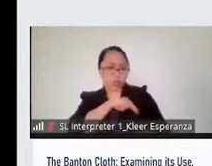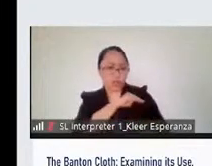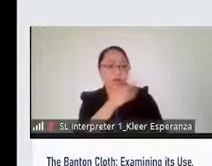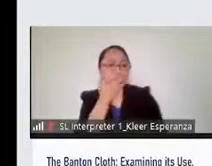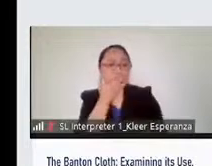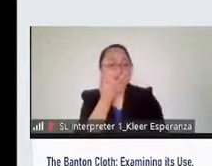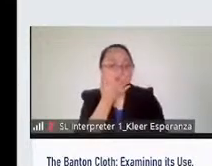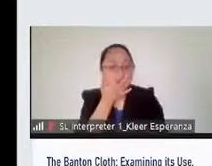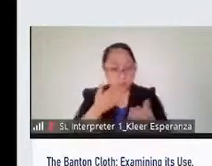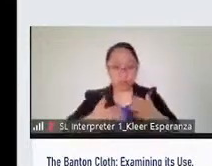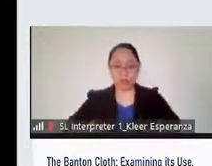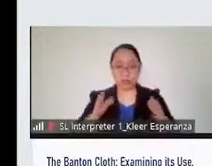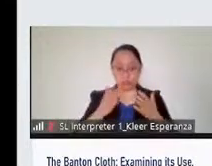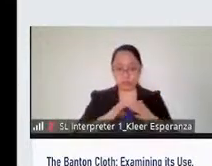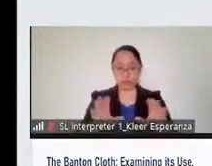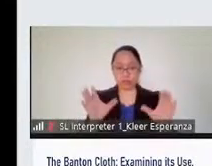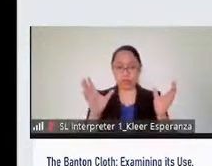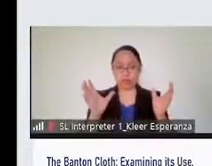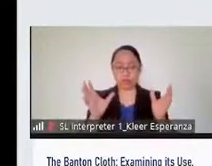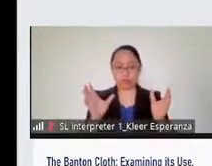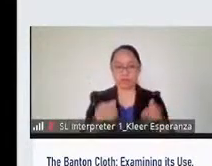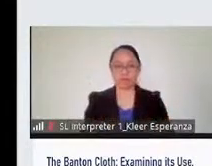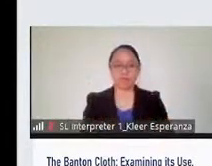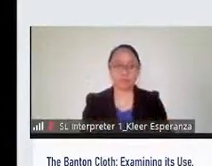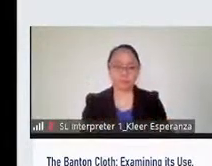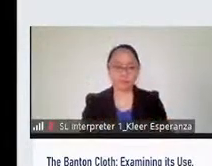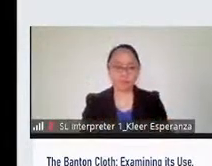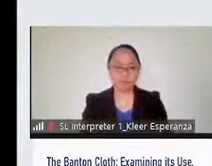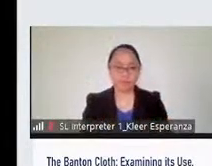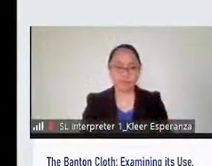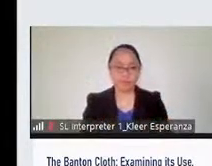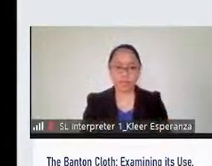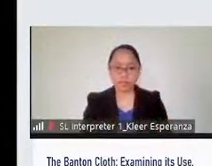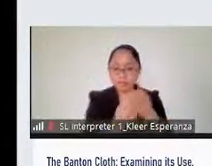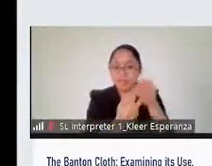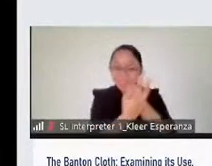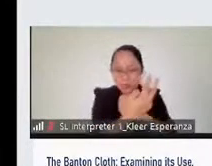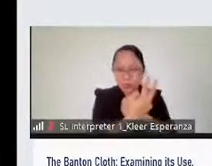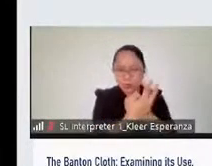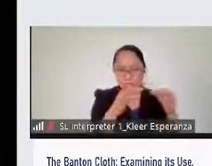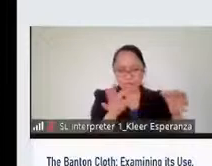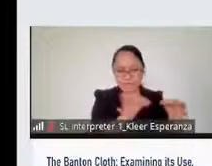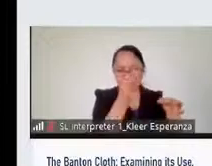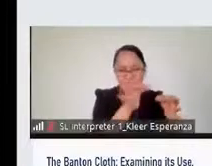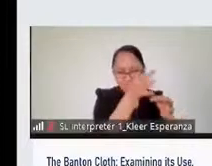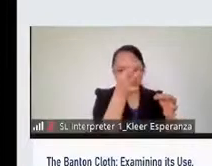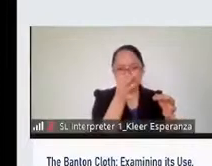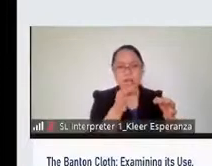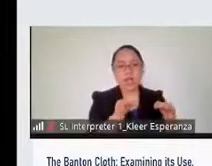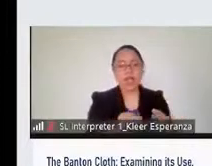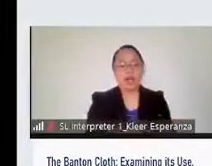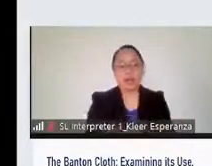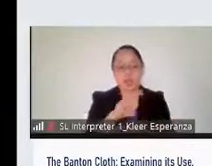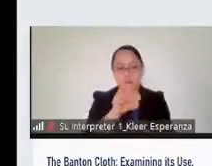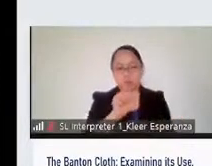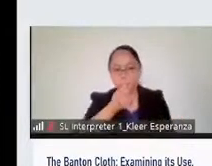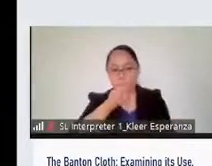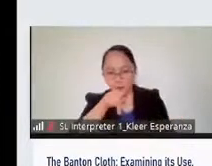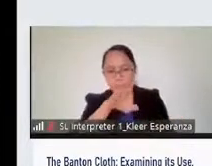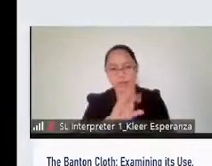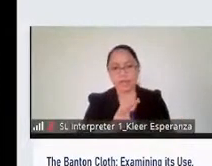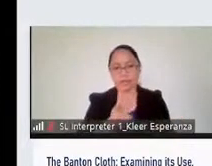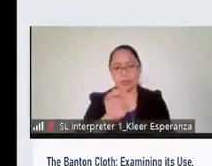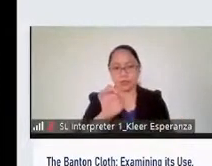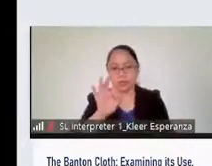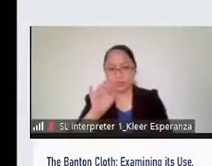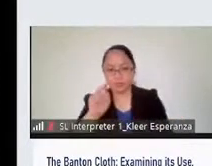Both the warp and the weft of the cotton cloth from the Bontok and Ifugao are twisted or spun in contrast to the unspun abaca fibers of fragments